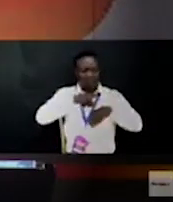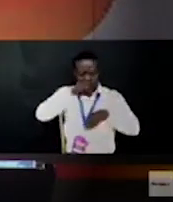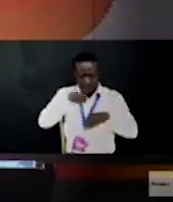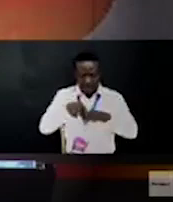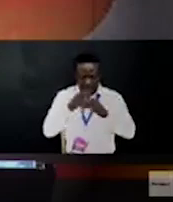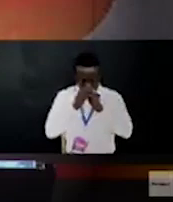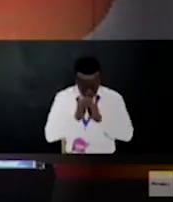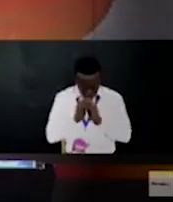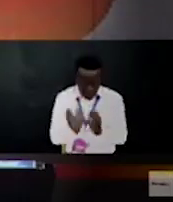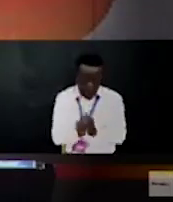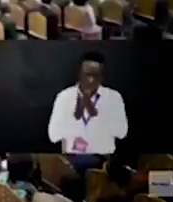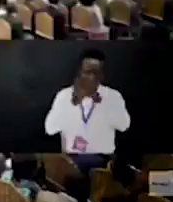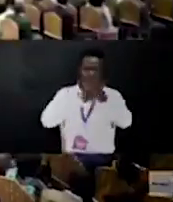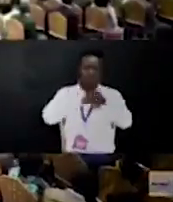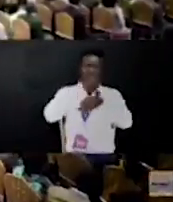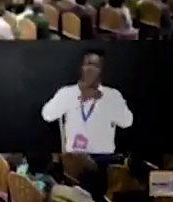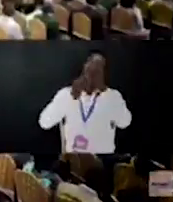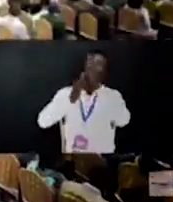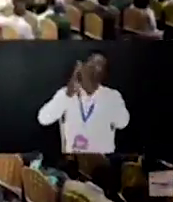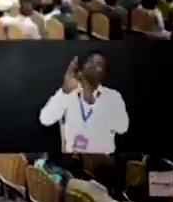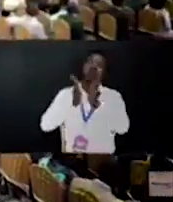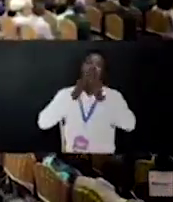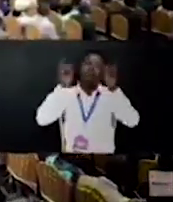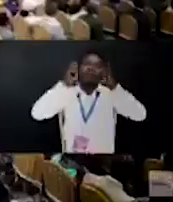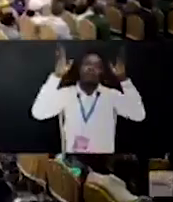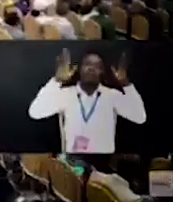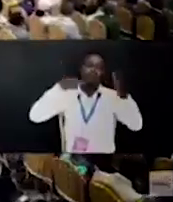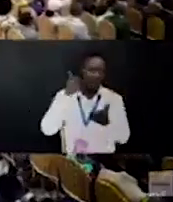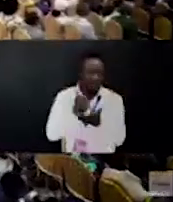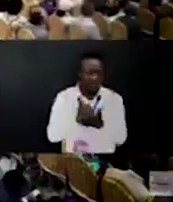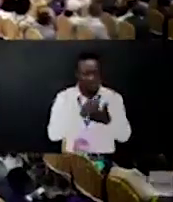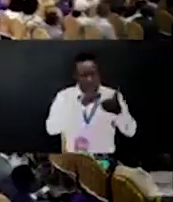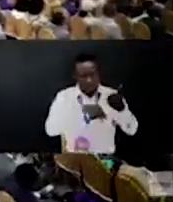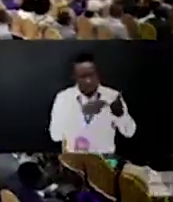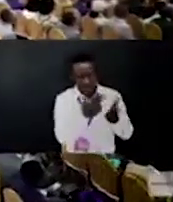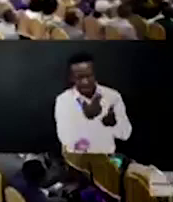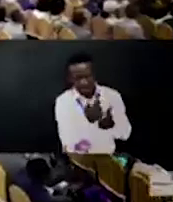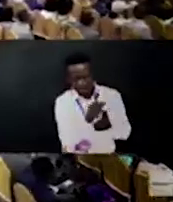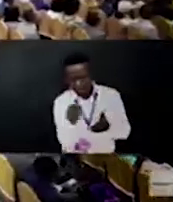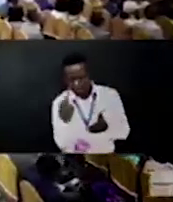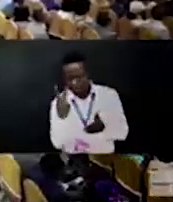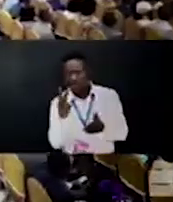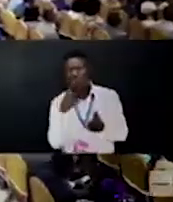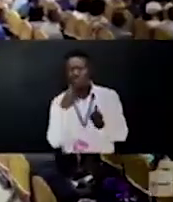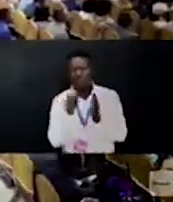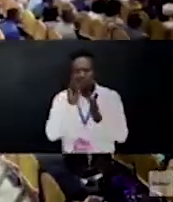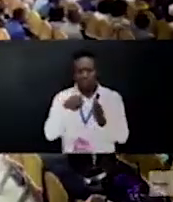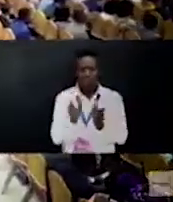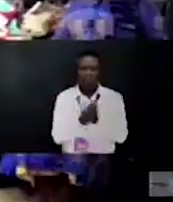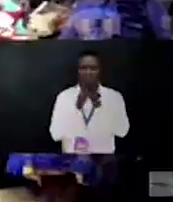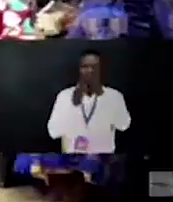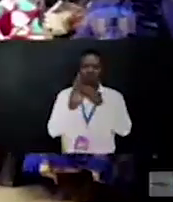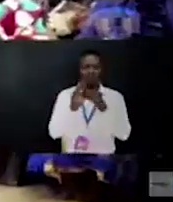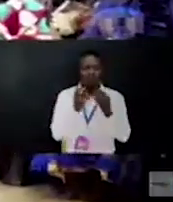and praise the Almighty God. Hallelujah. Amen. 13 to 16 say we should praise God from need to